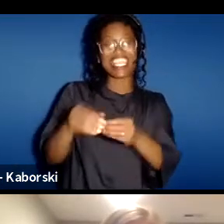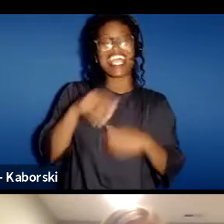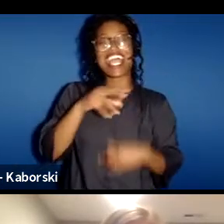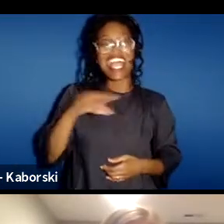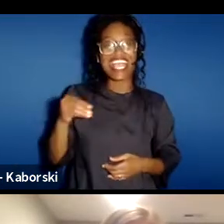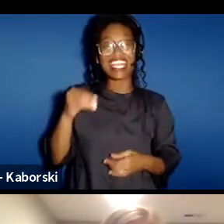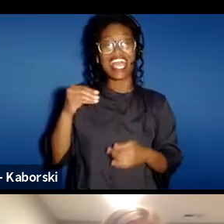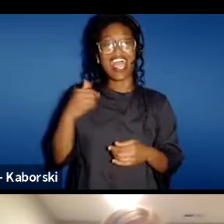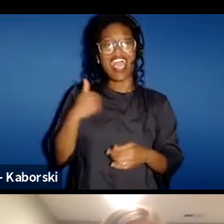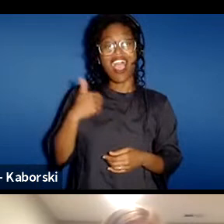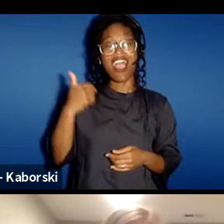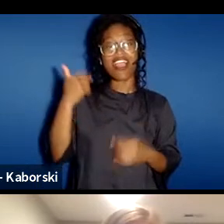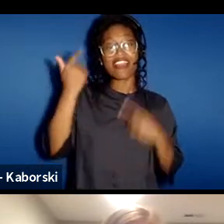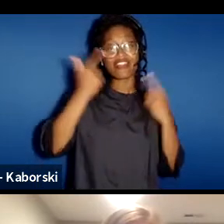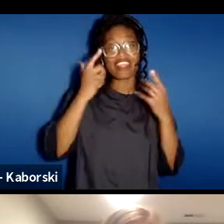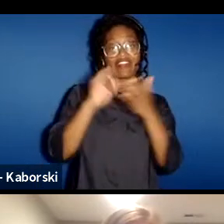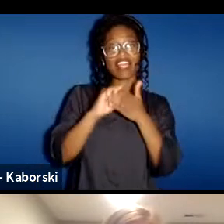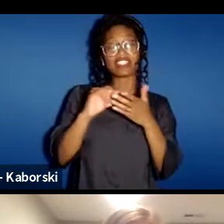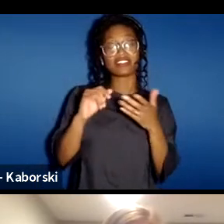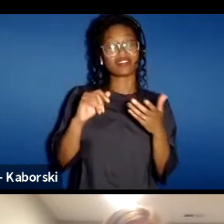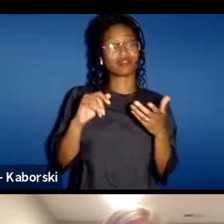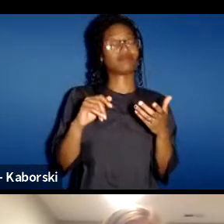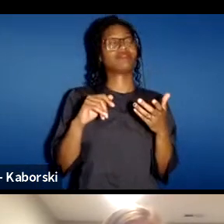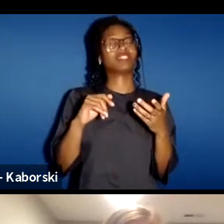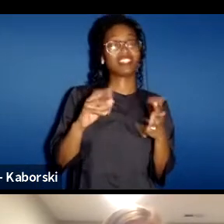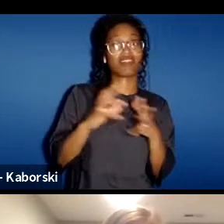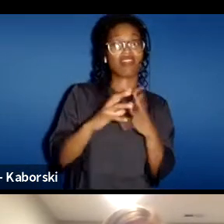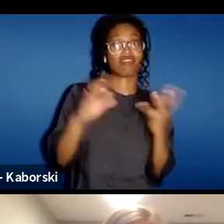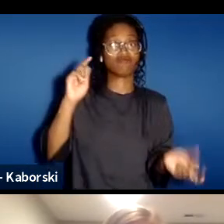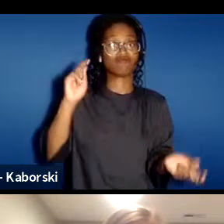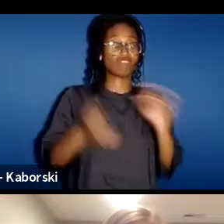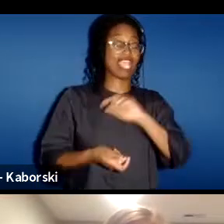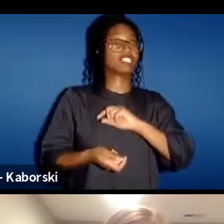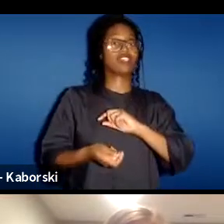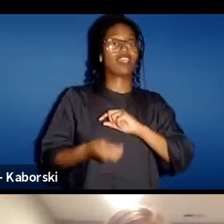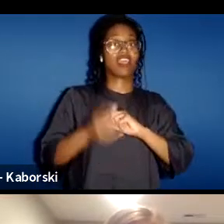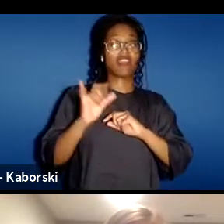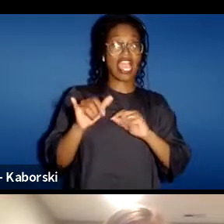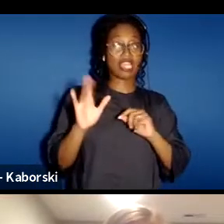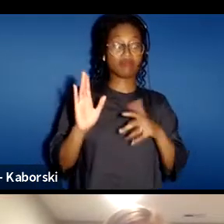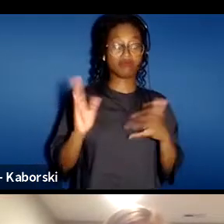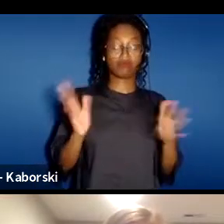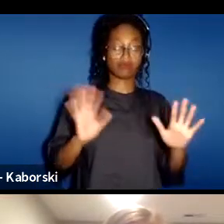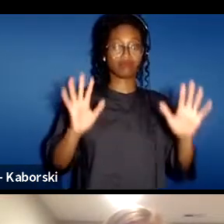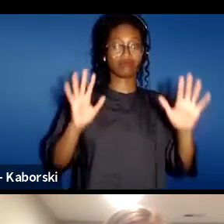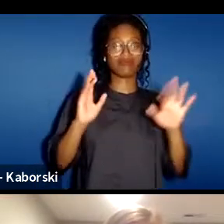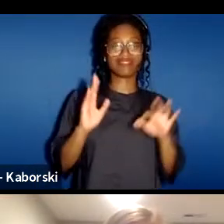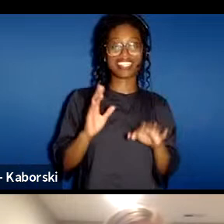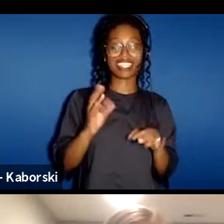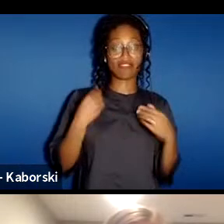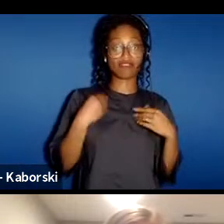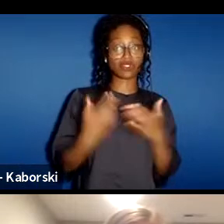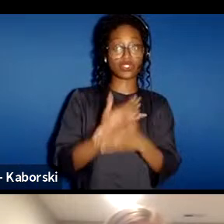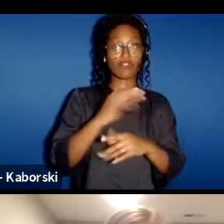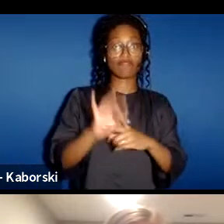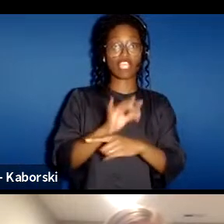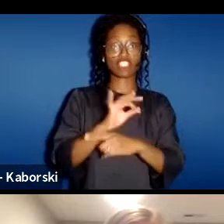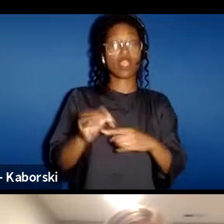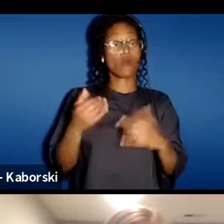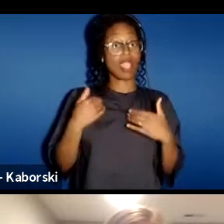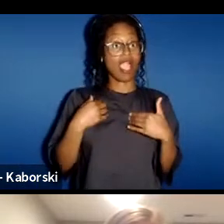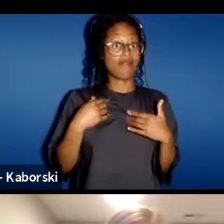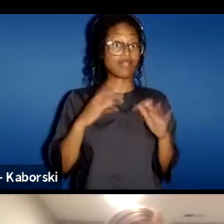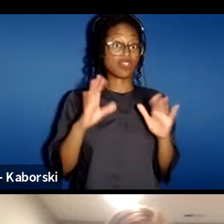do think that there is a big shakeup of sort of how that's functioned. I know that we've already have a pretty